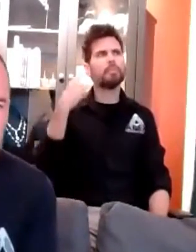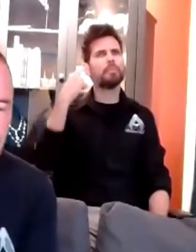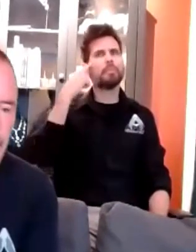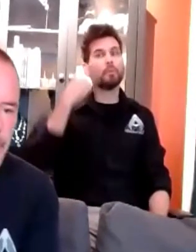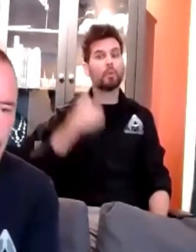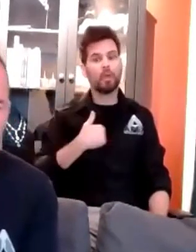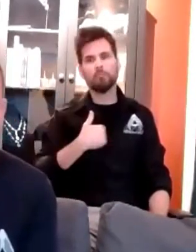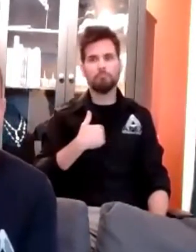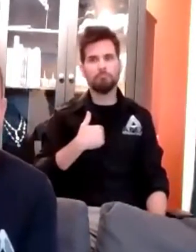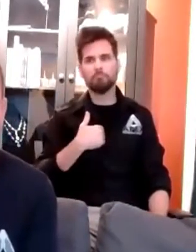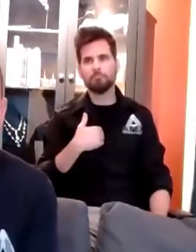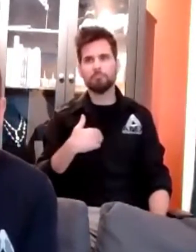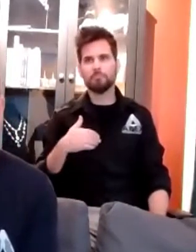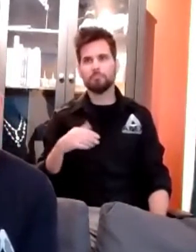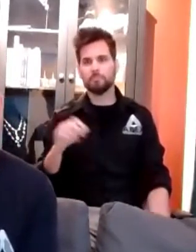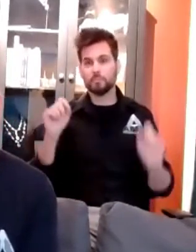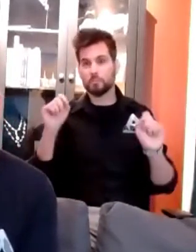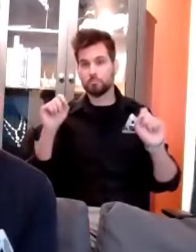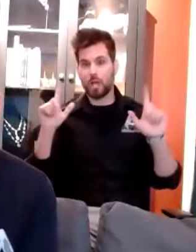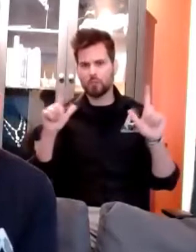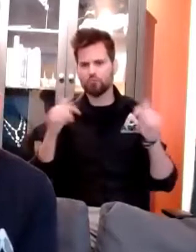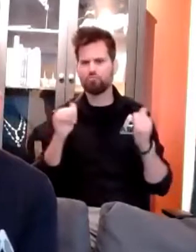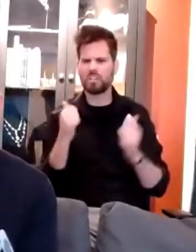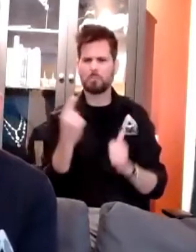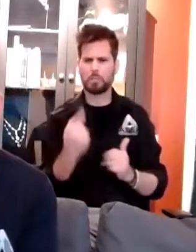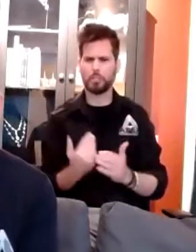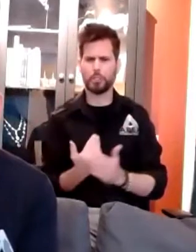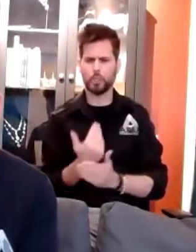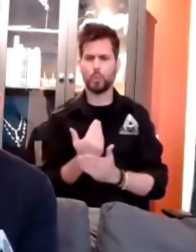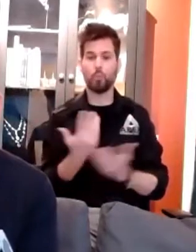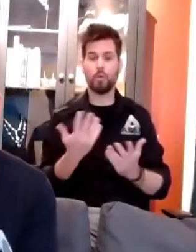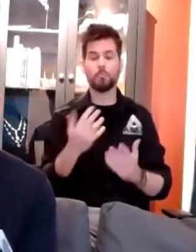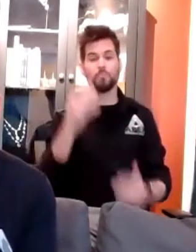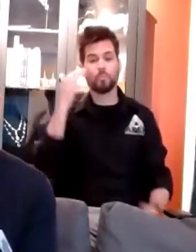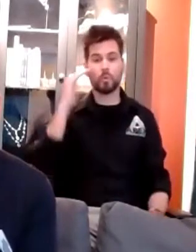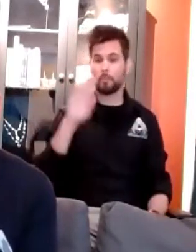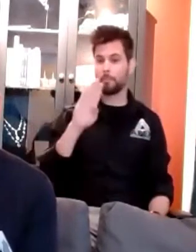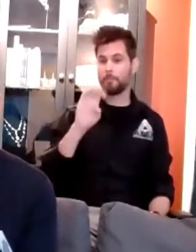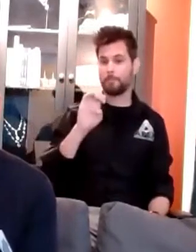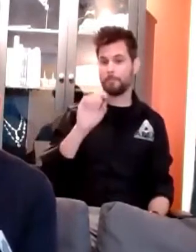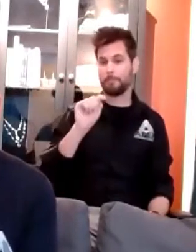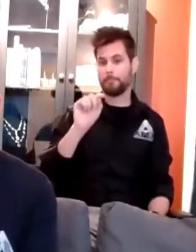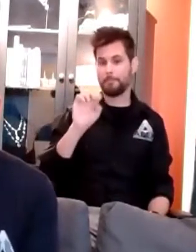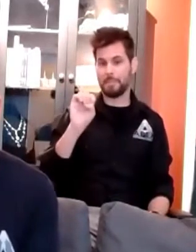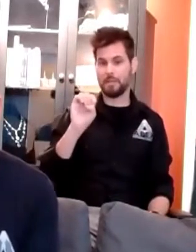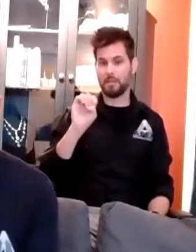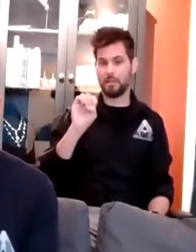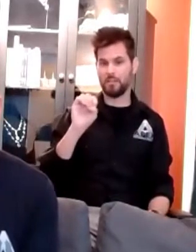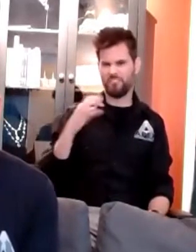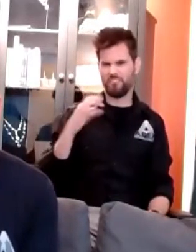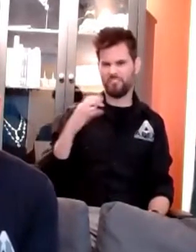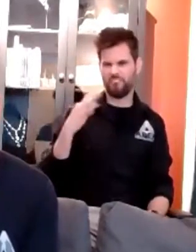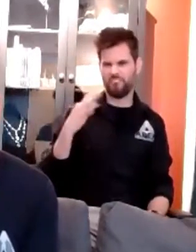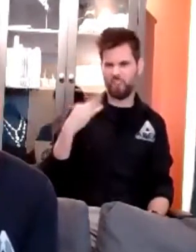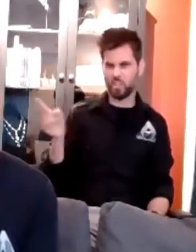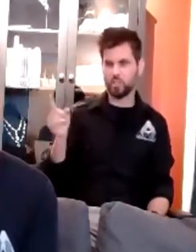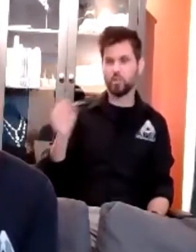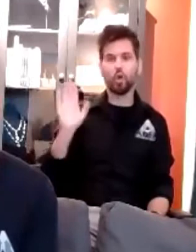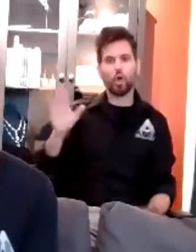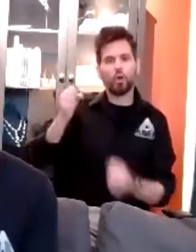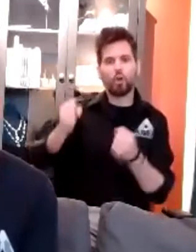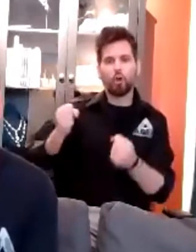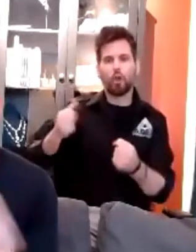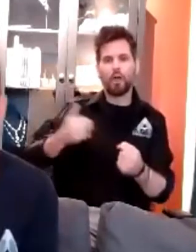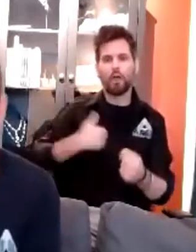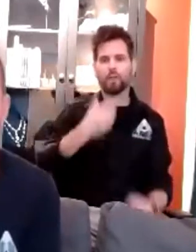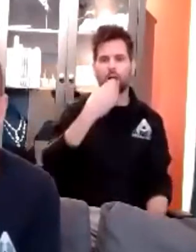Well, not surprise, but we're trying something new. We realized that Betty's car has Wi-Fi in it. So Wow. we're using that to